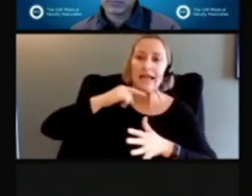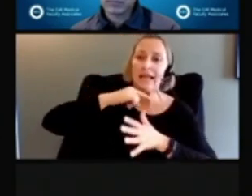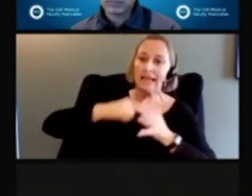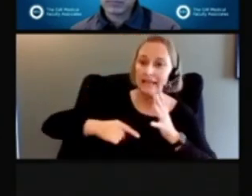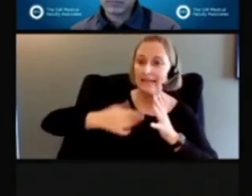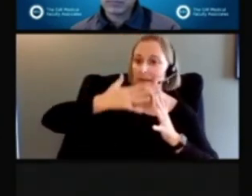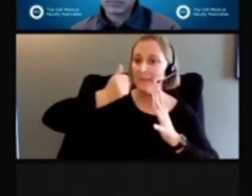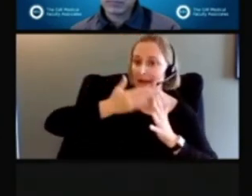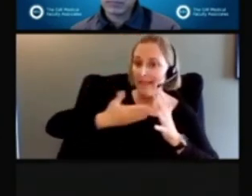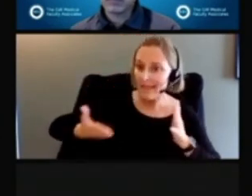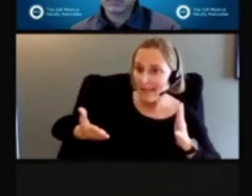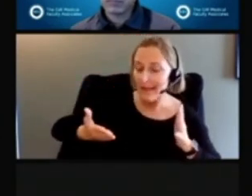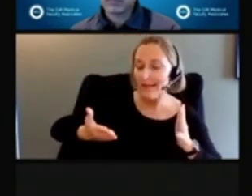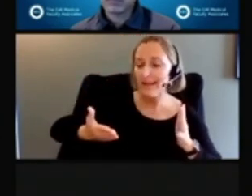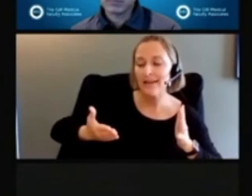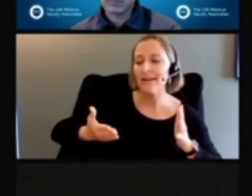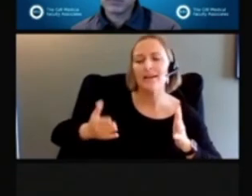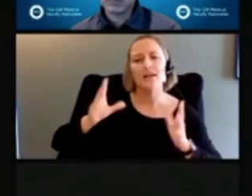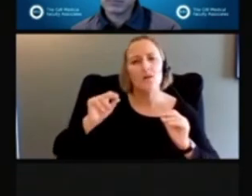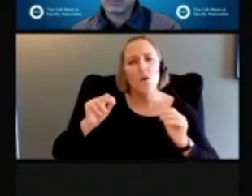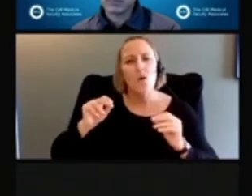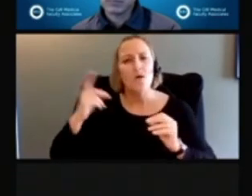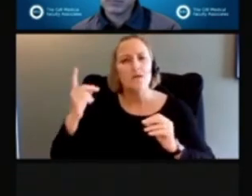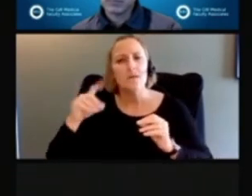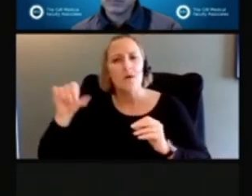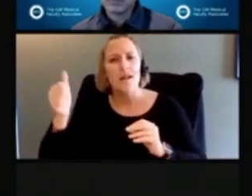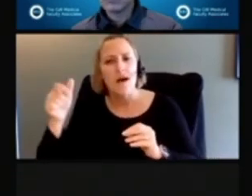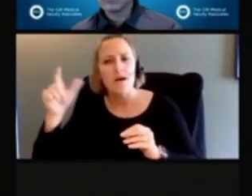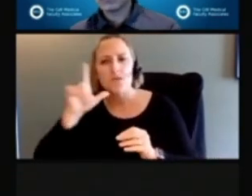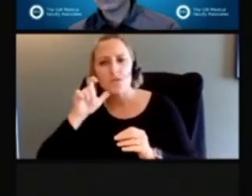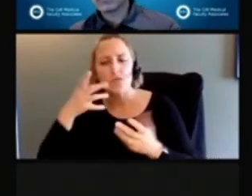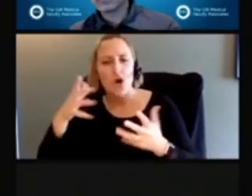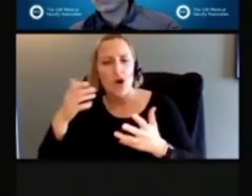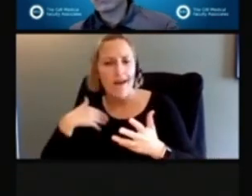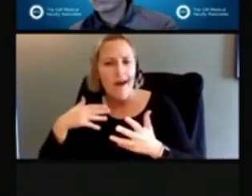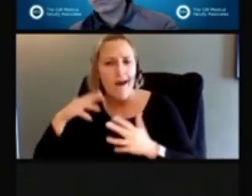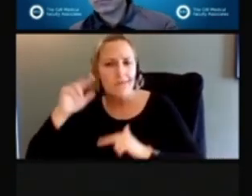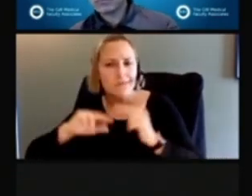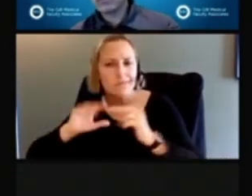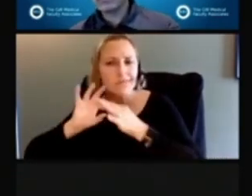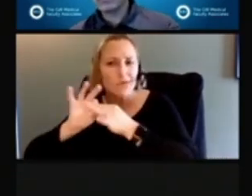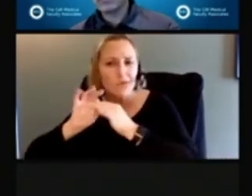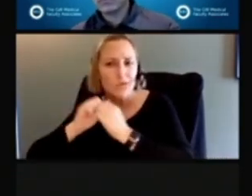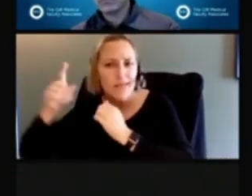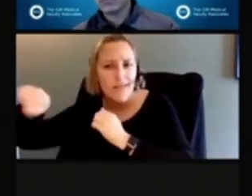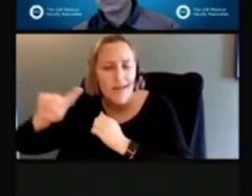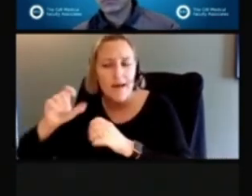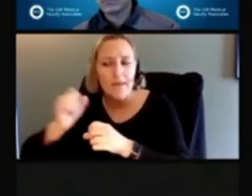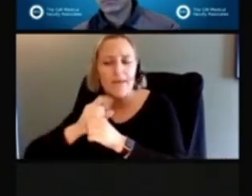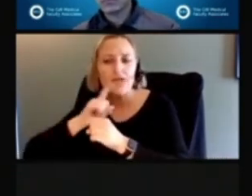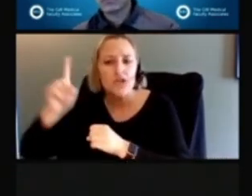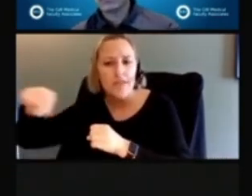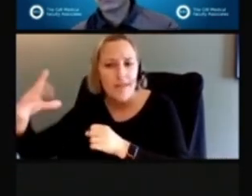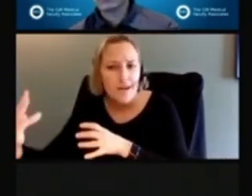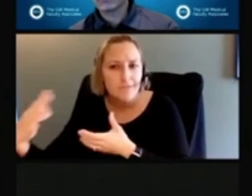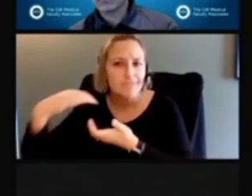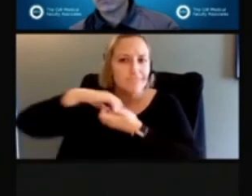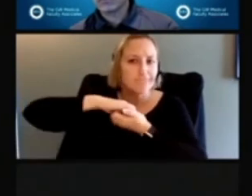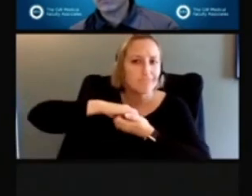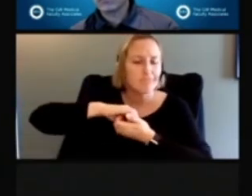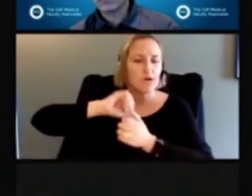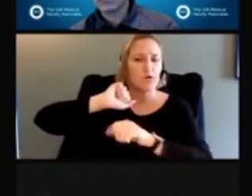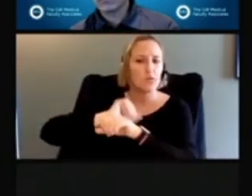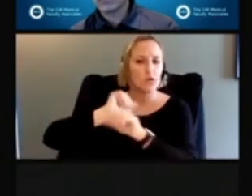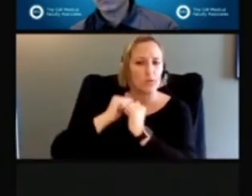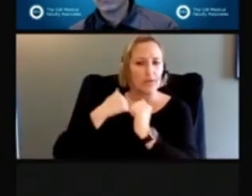stuff in sliced bread, but someone that they already have established rapport with, making sure that they're on board and conveying those